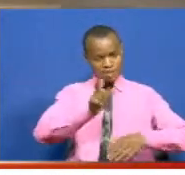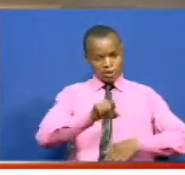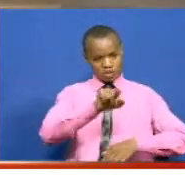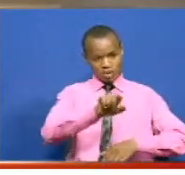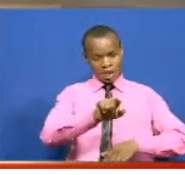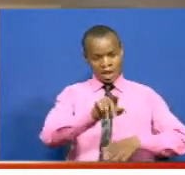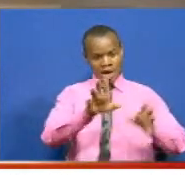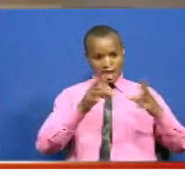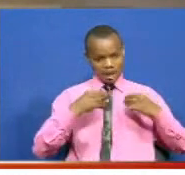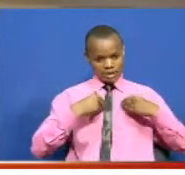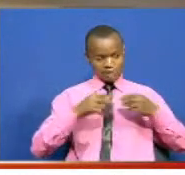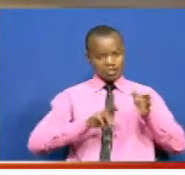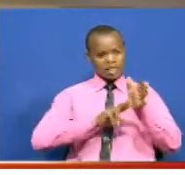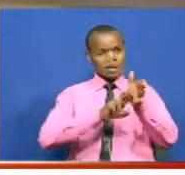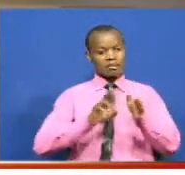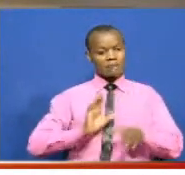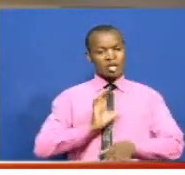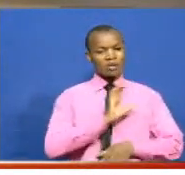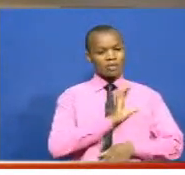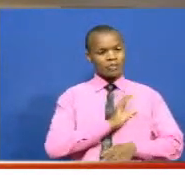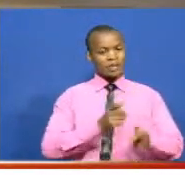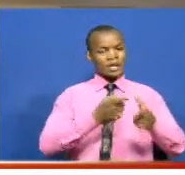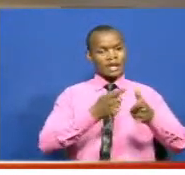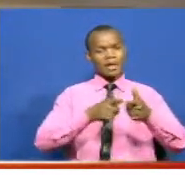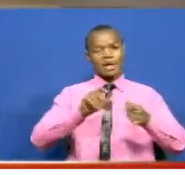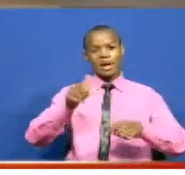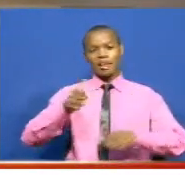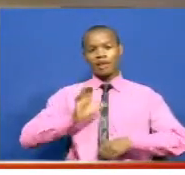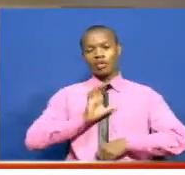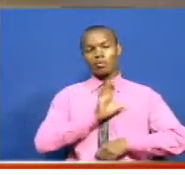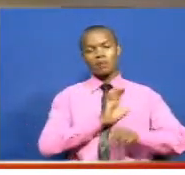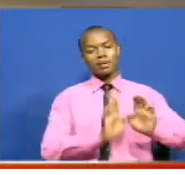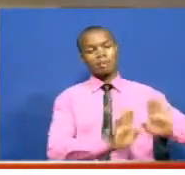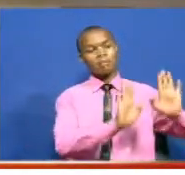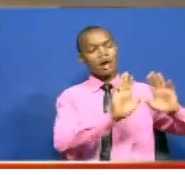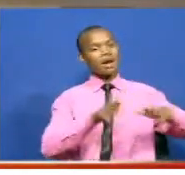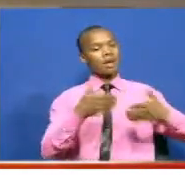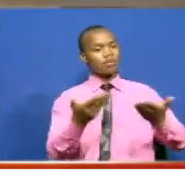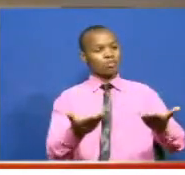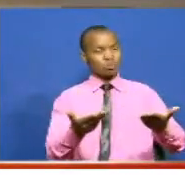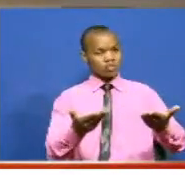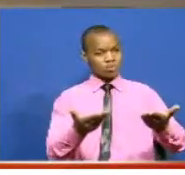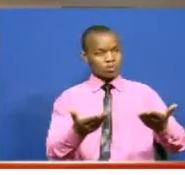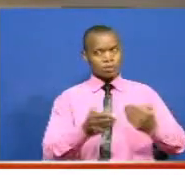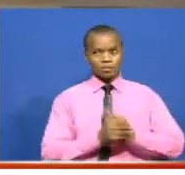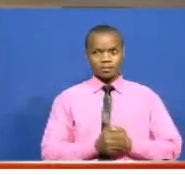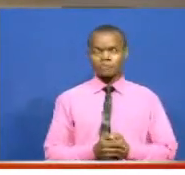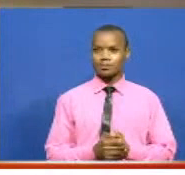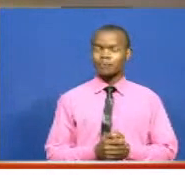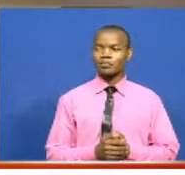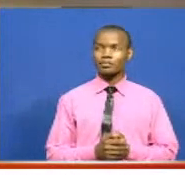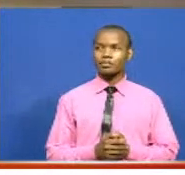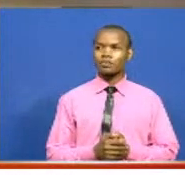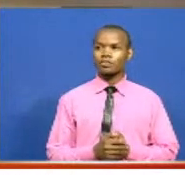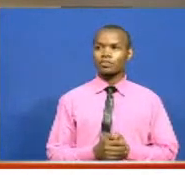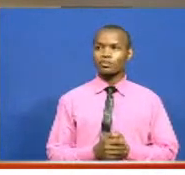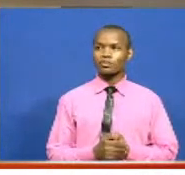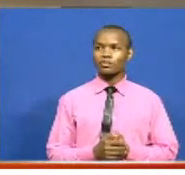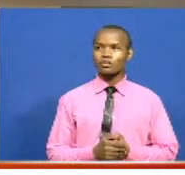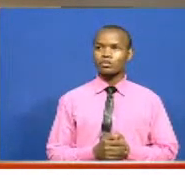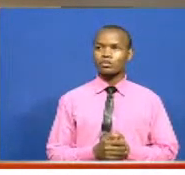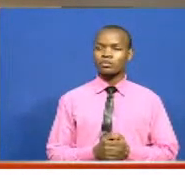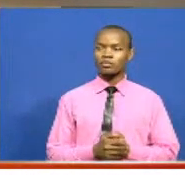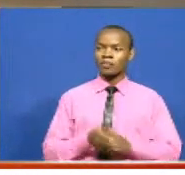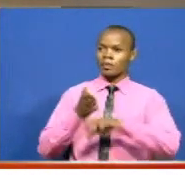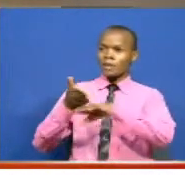to represent this community, and then the rest of the community is left out of that decision. I'll bring it back to you. Yeah, just explain. Before an